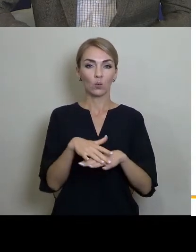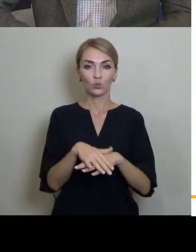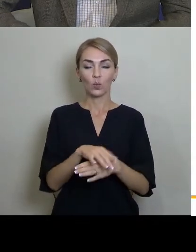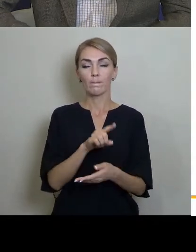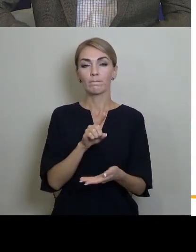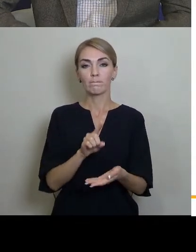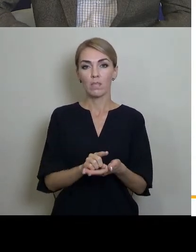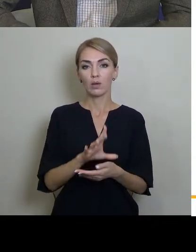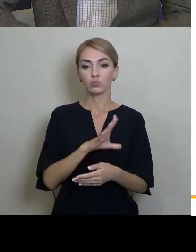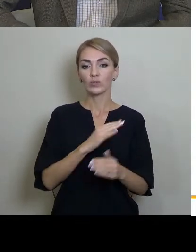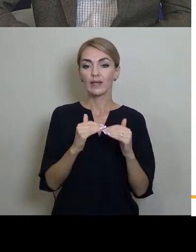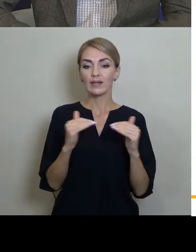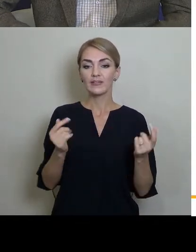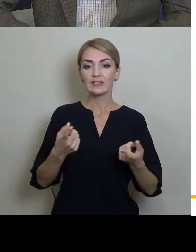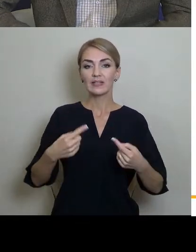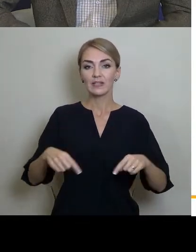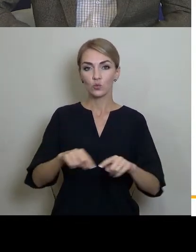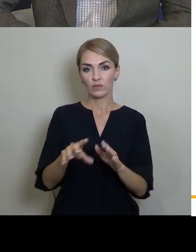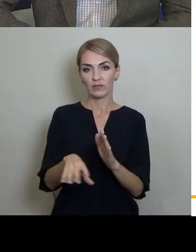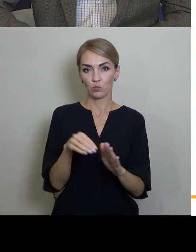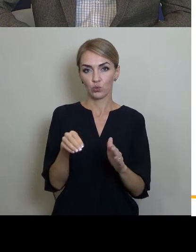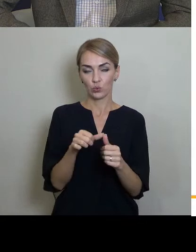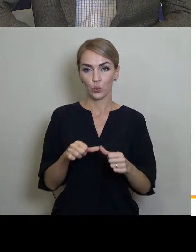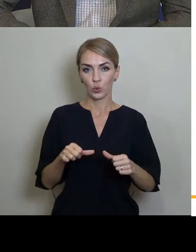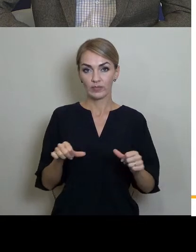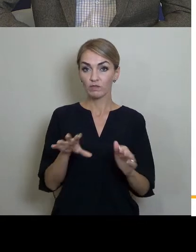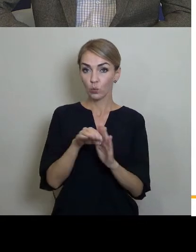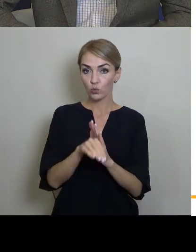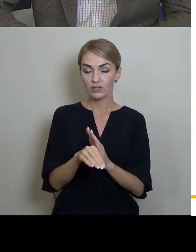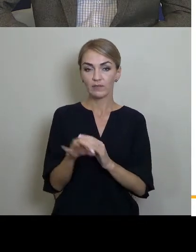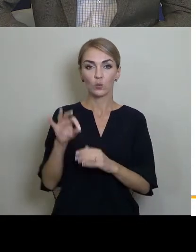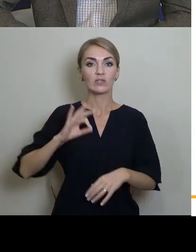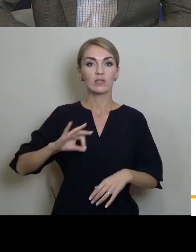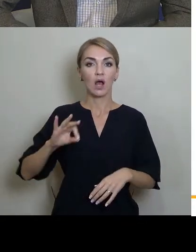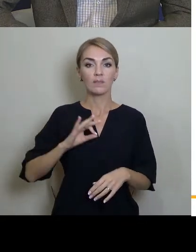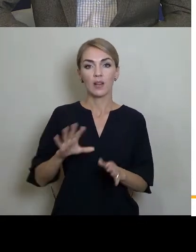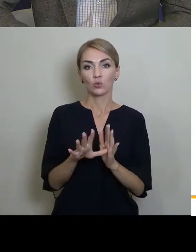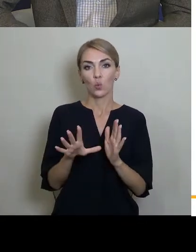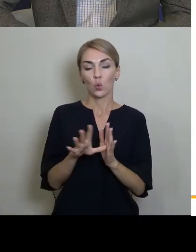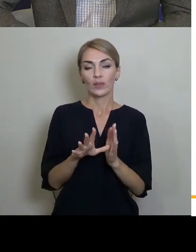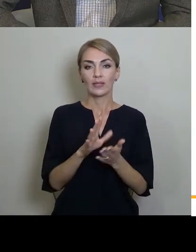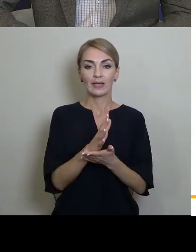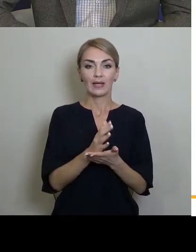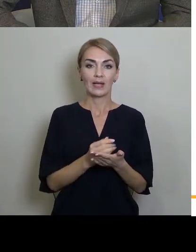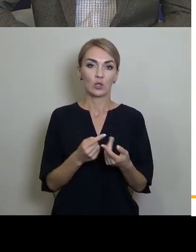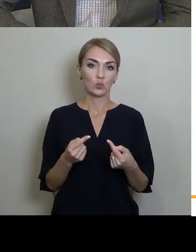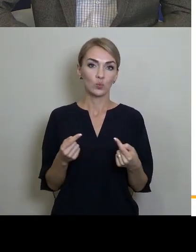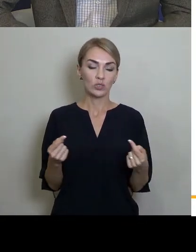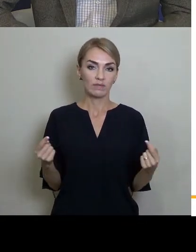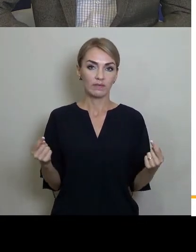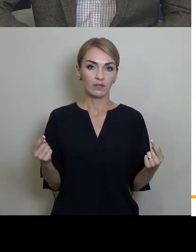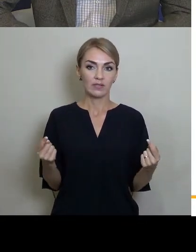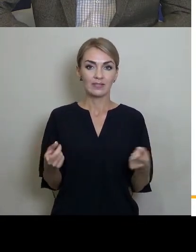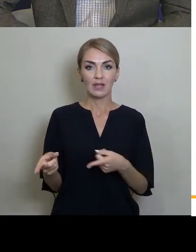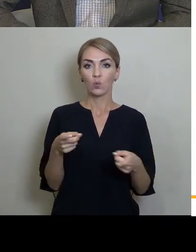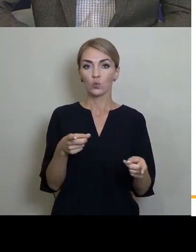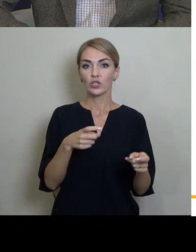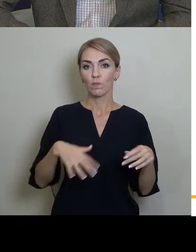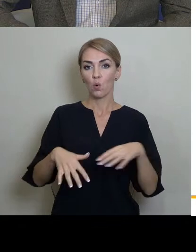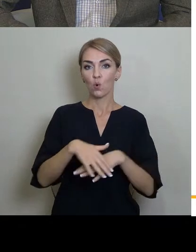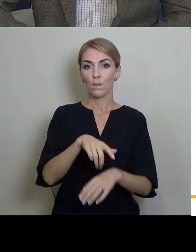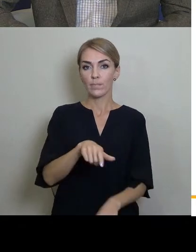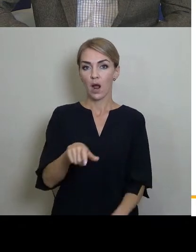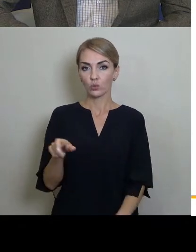efficient role to tally the votes is at the level of the Precinct Electoral